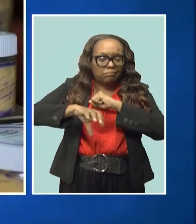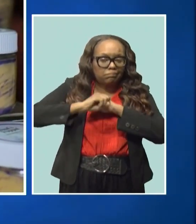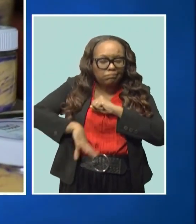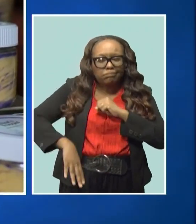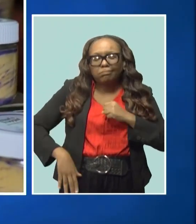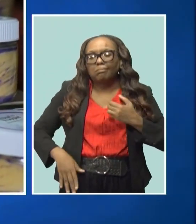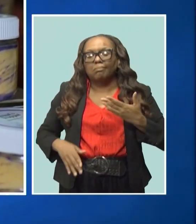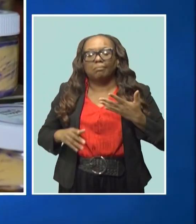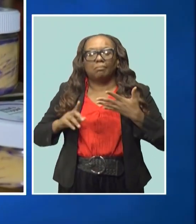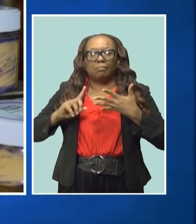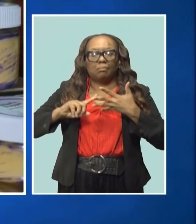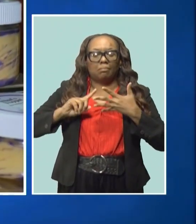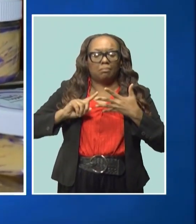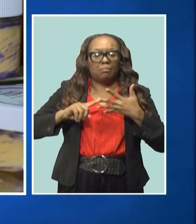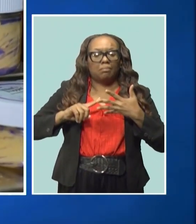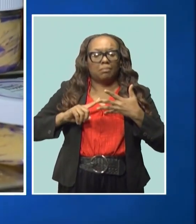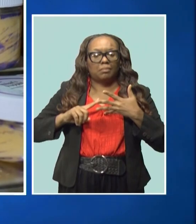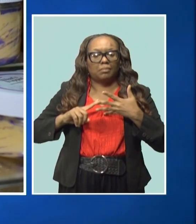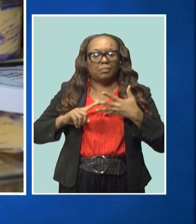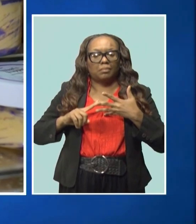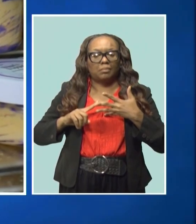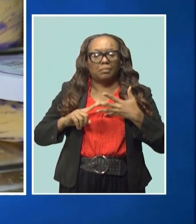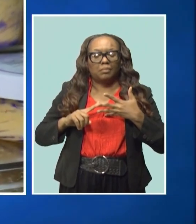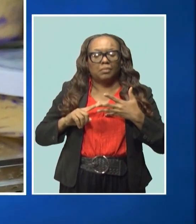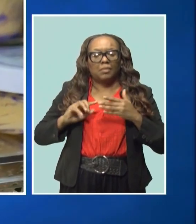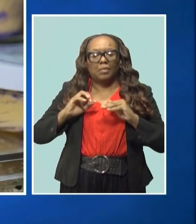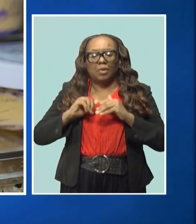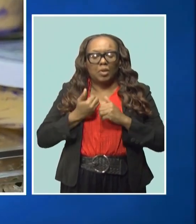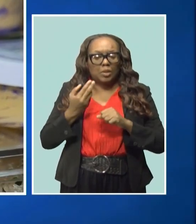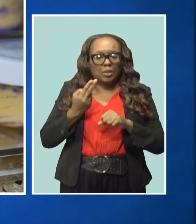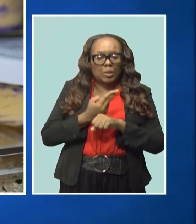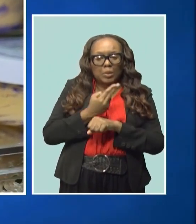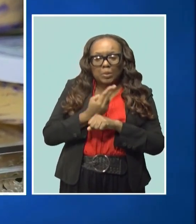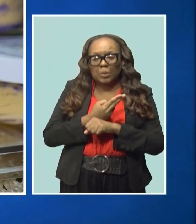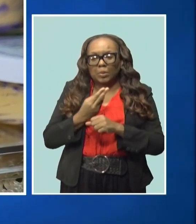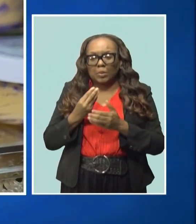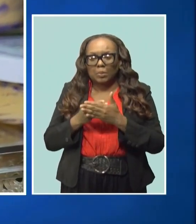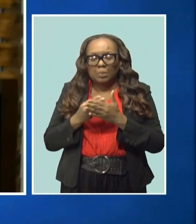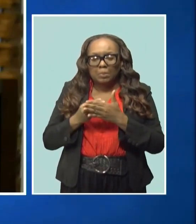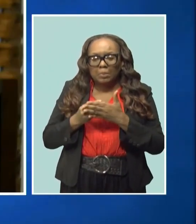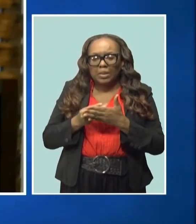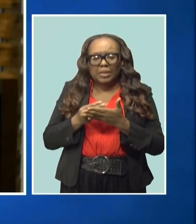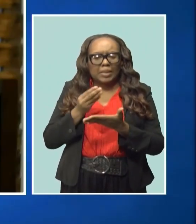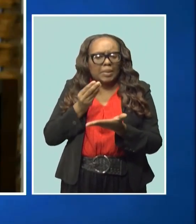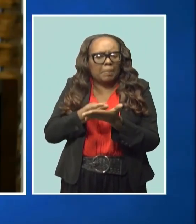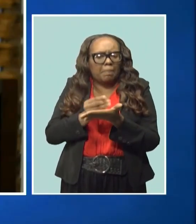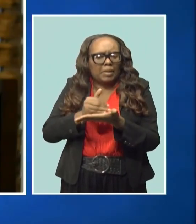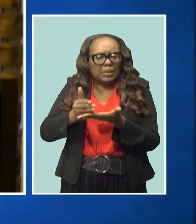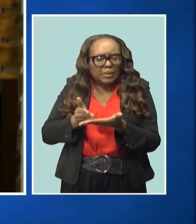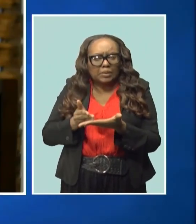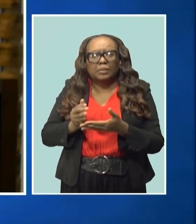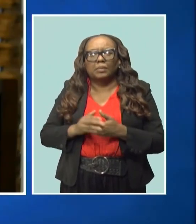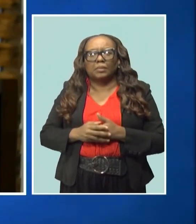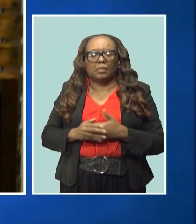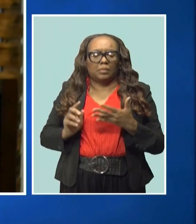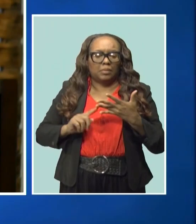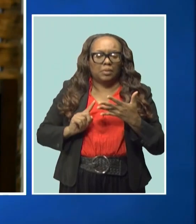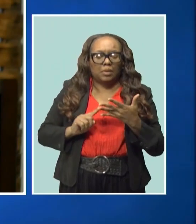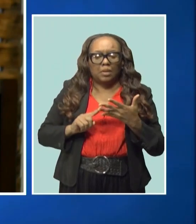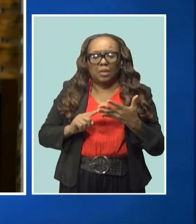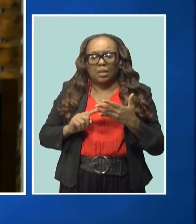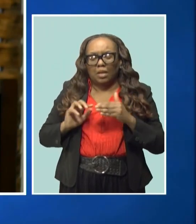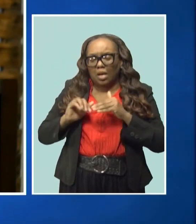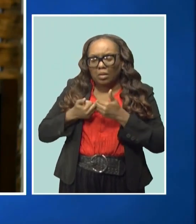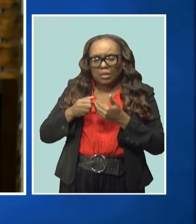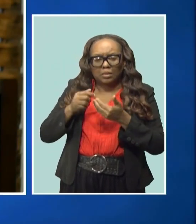how to balance our funds and keep inventory in check and stuff like that. It